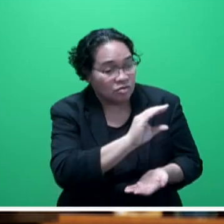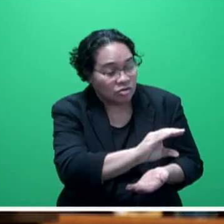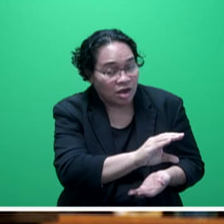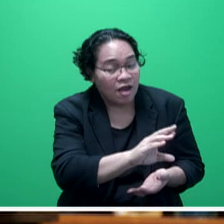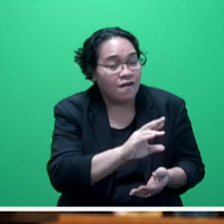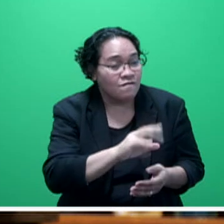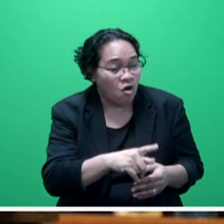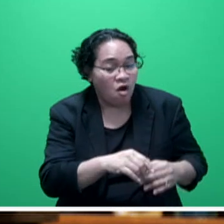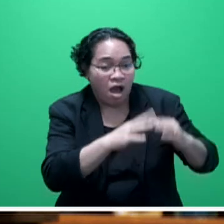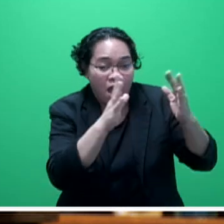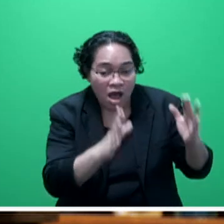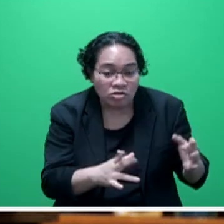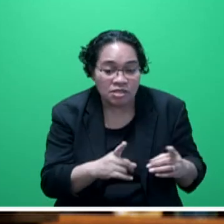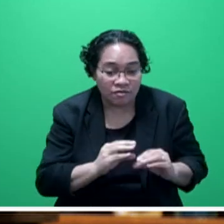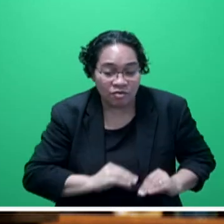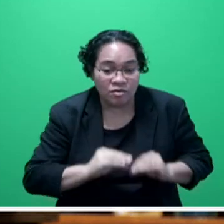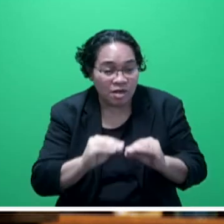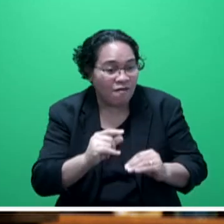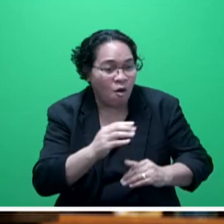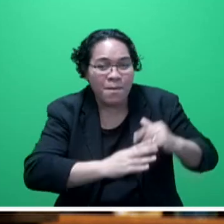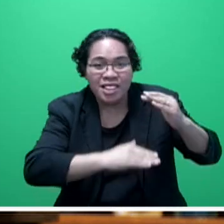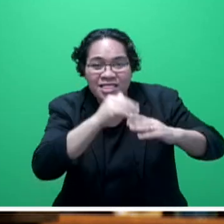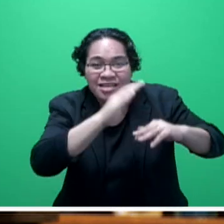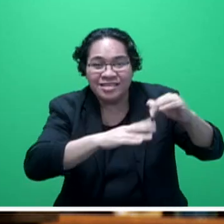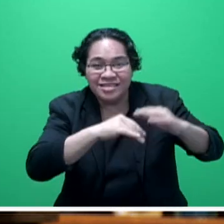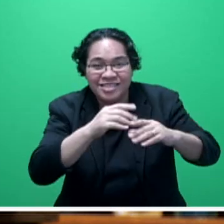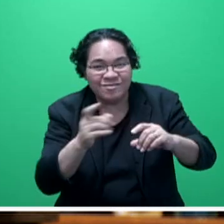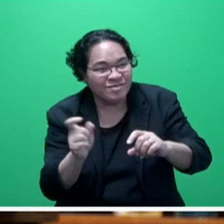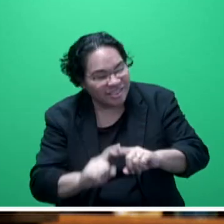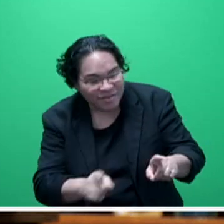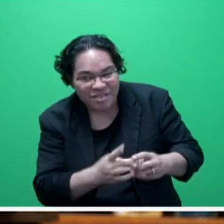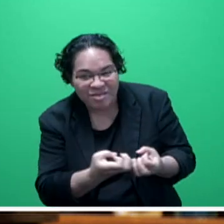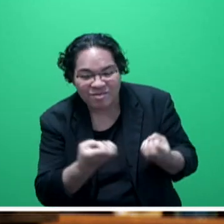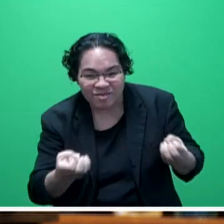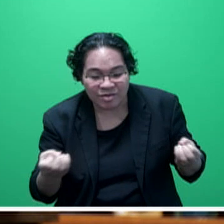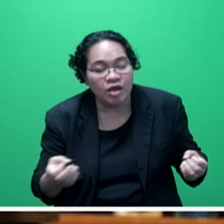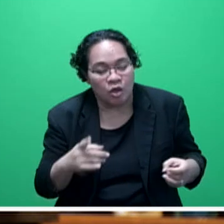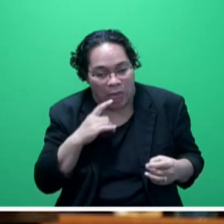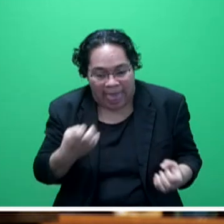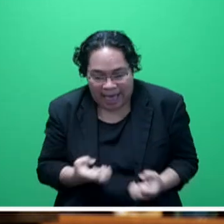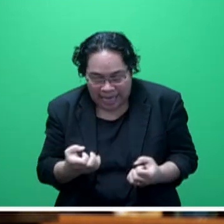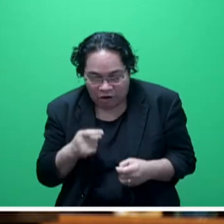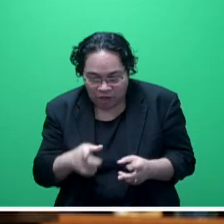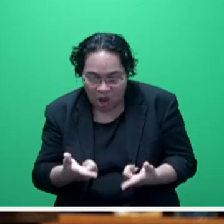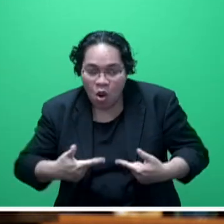on importation duties of building materials will encourage our locals to invest in houses and buildings.